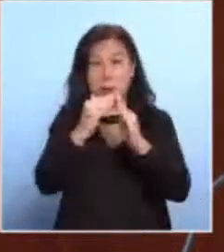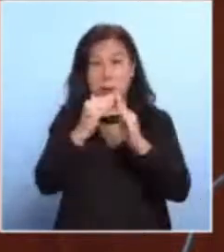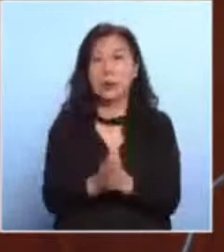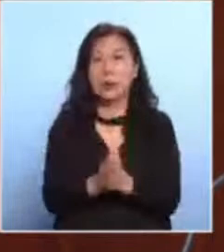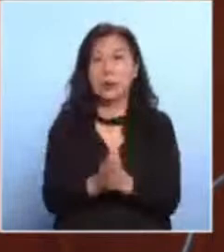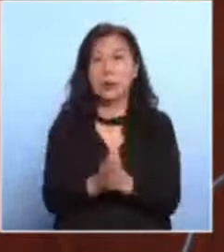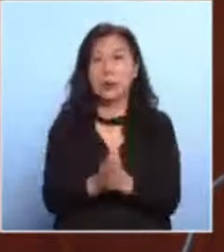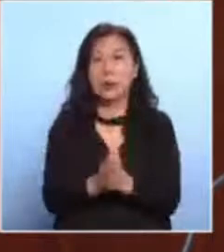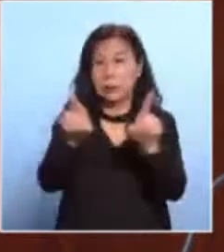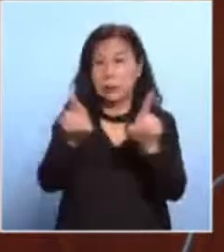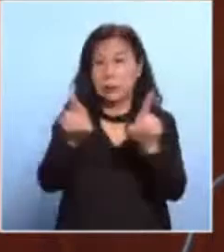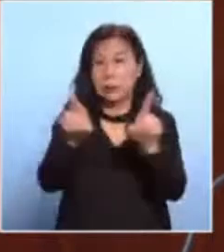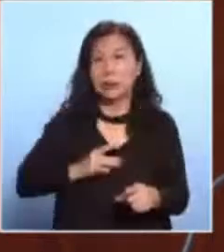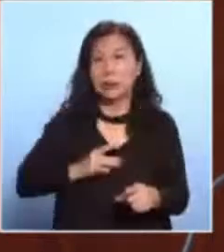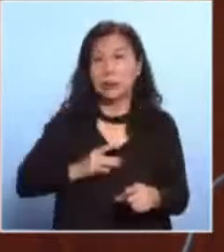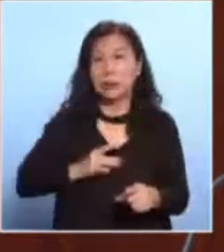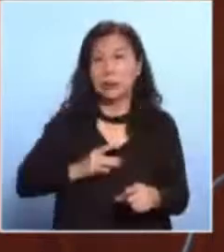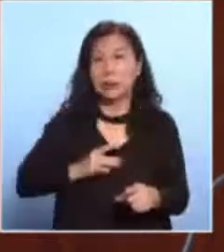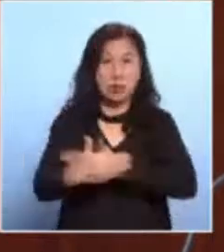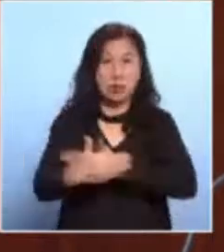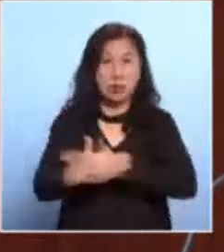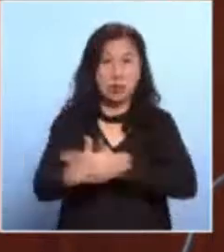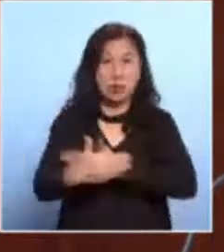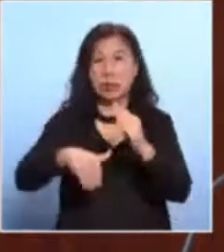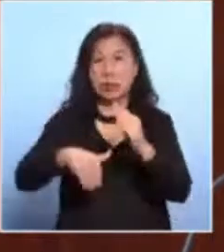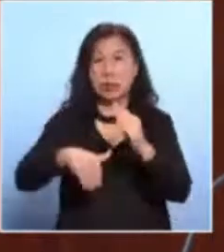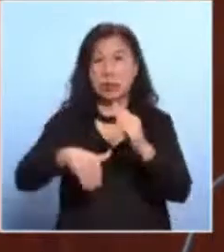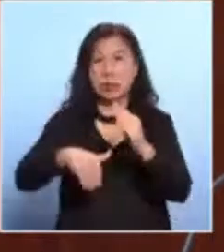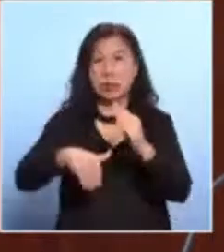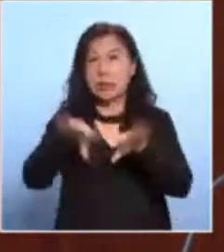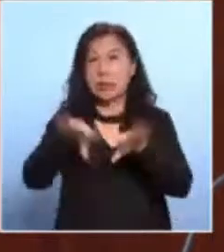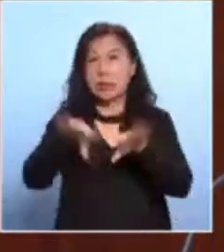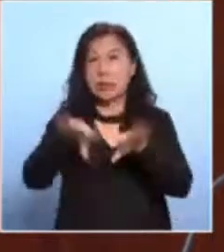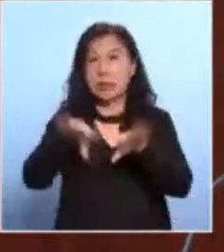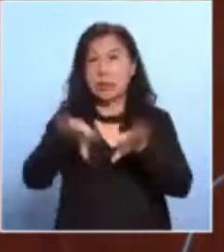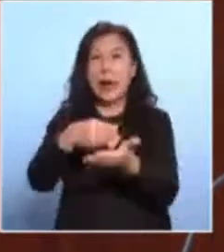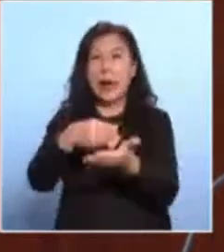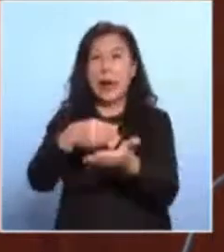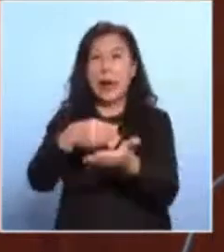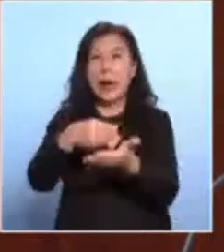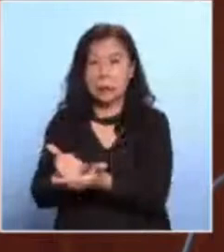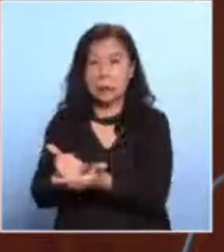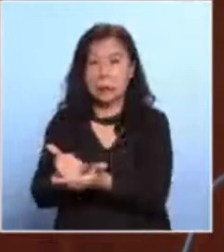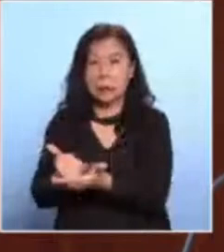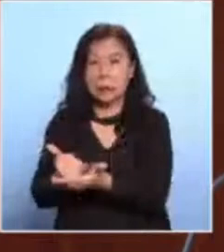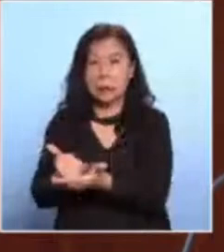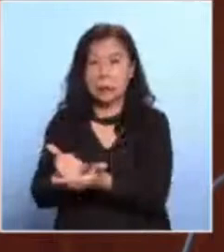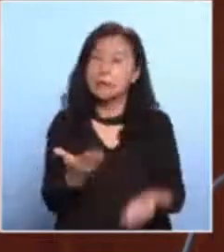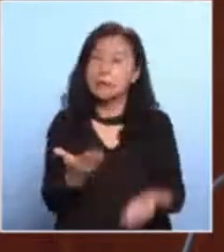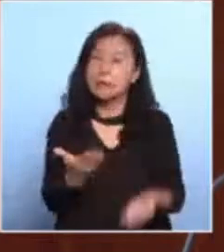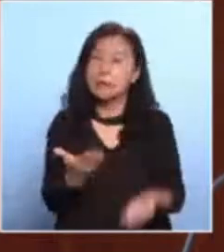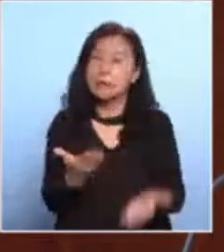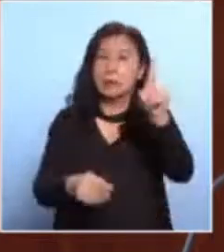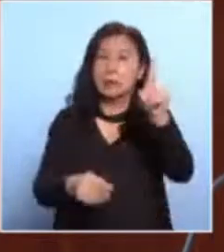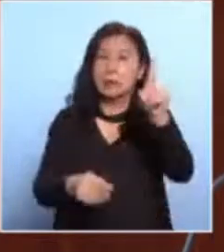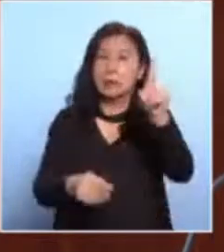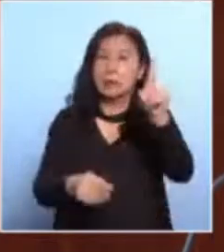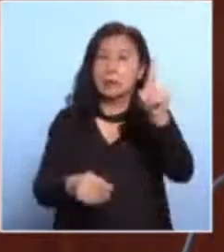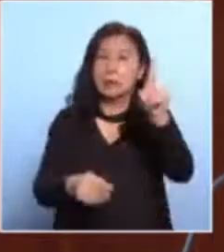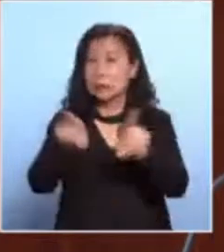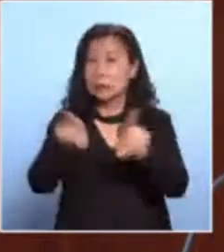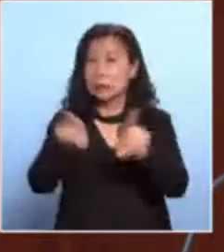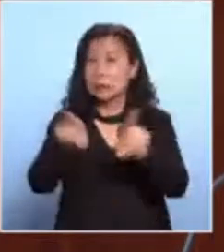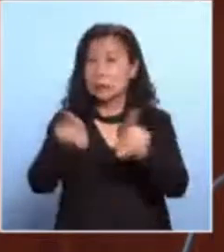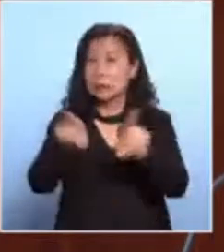Place Scheme for private RCHDs, and about 190 service units participating in the Community Care